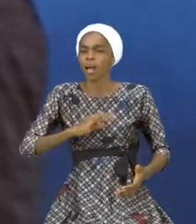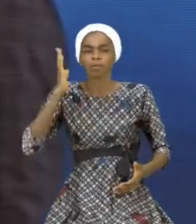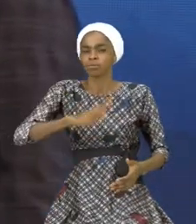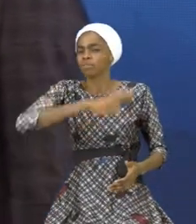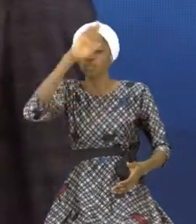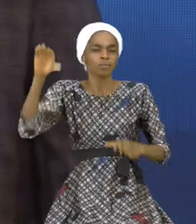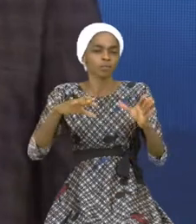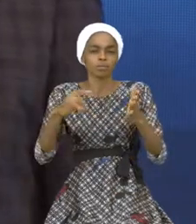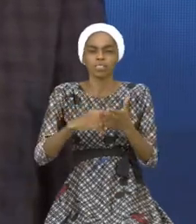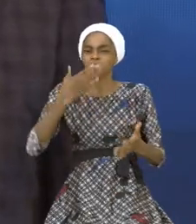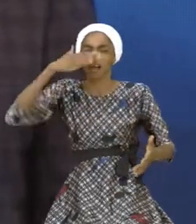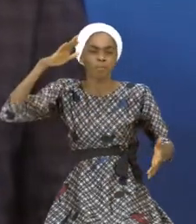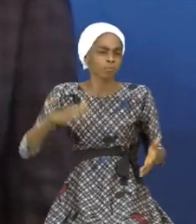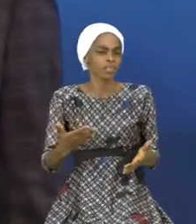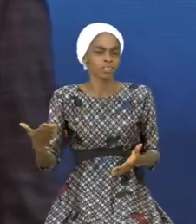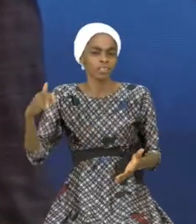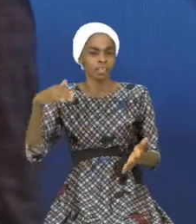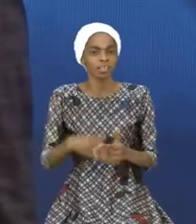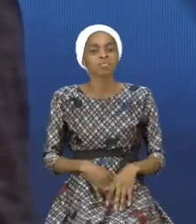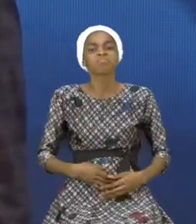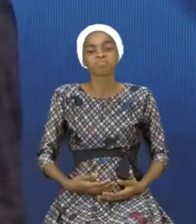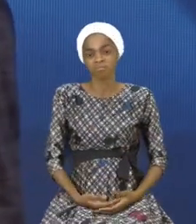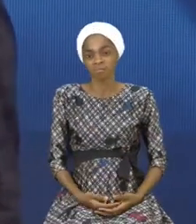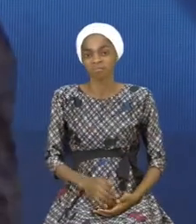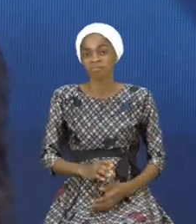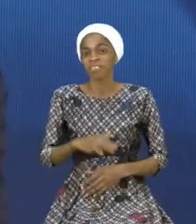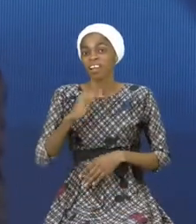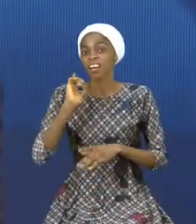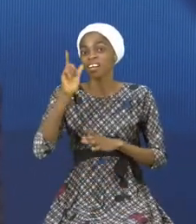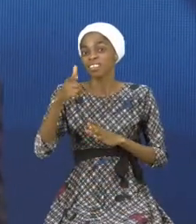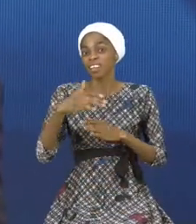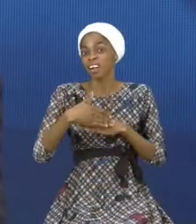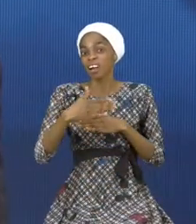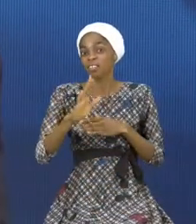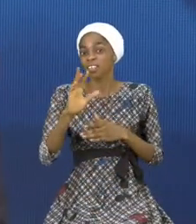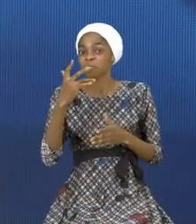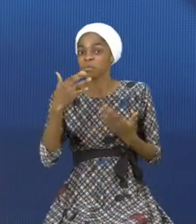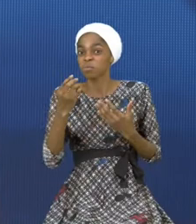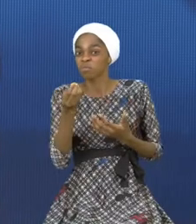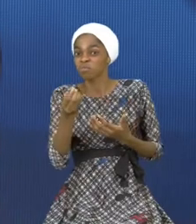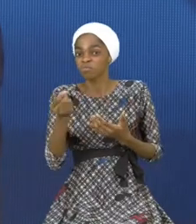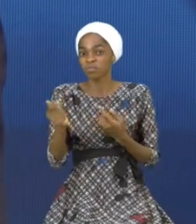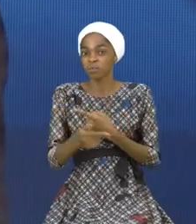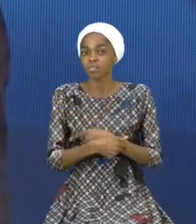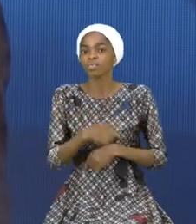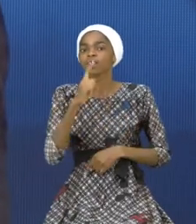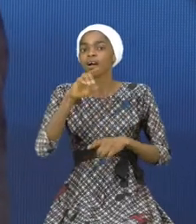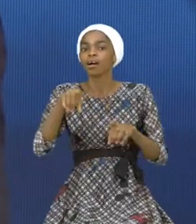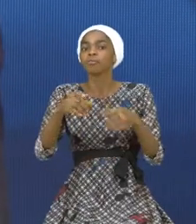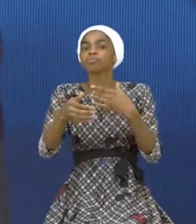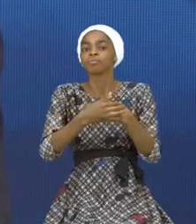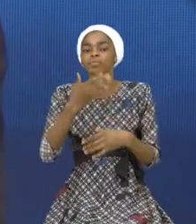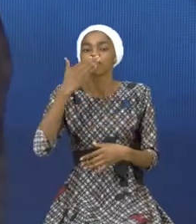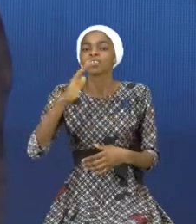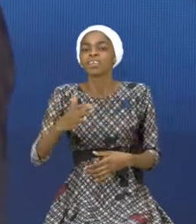thing again. After a few days, you are back to that naughty